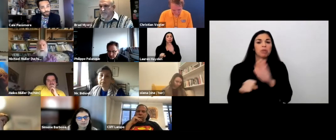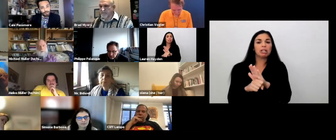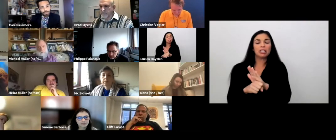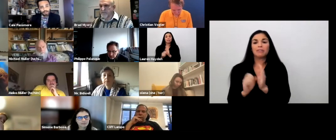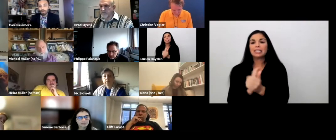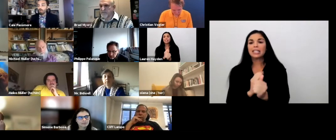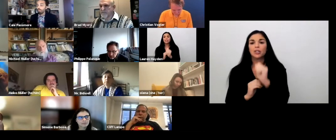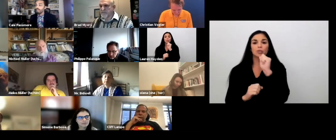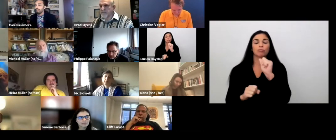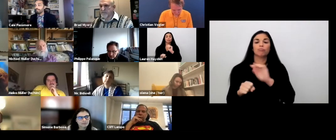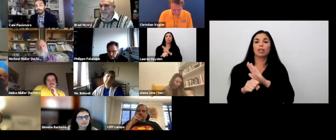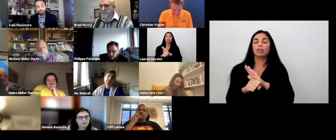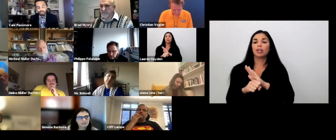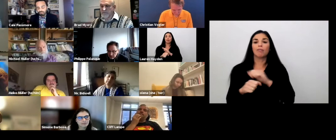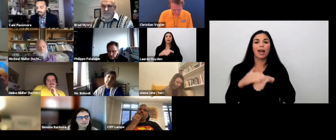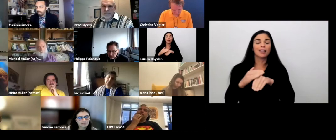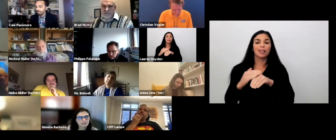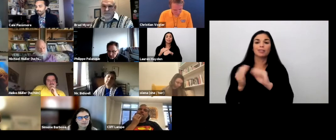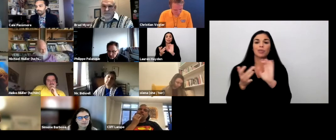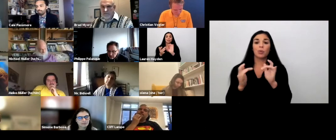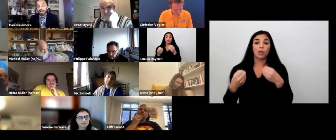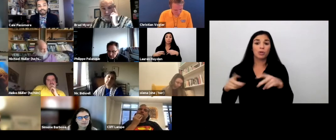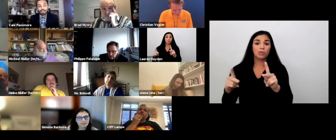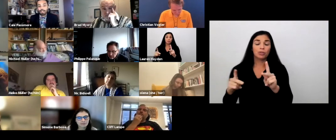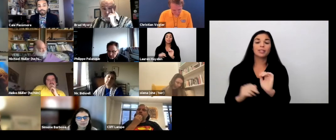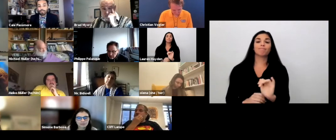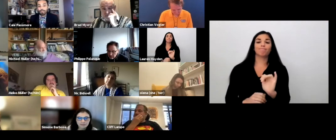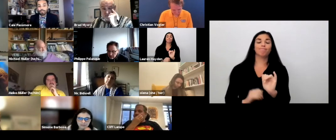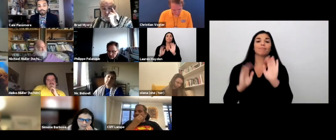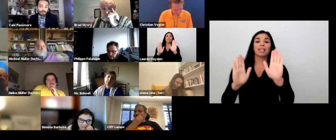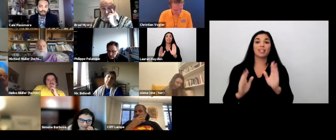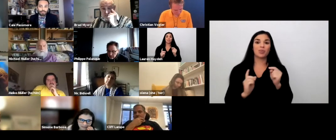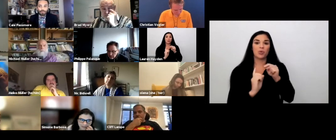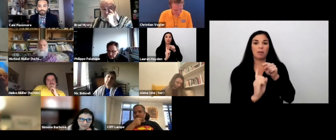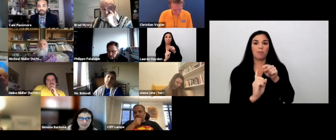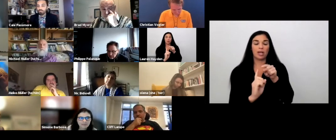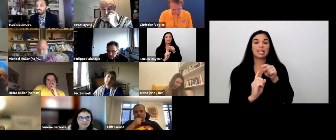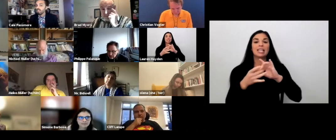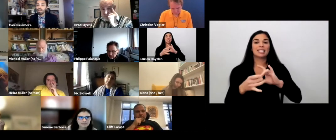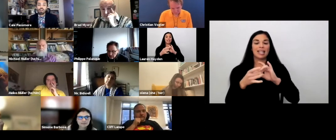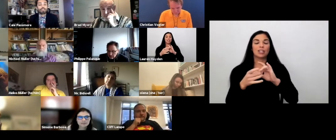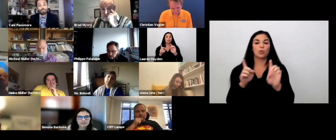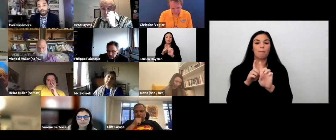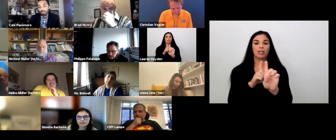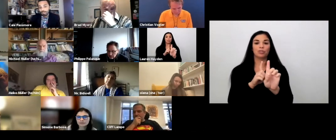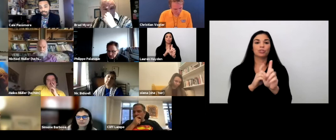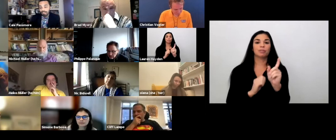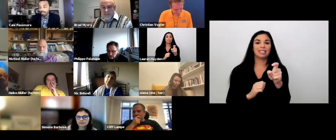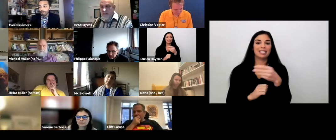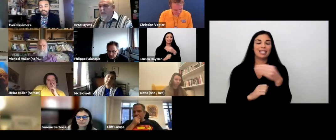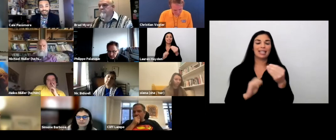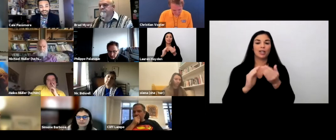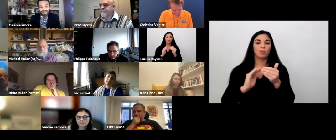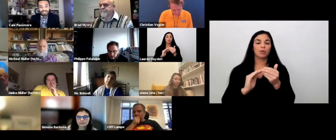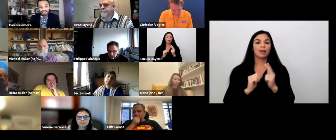networking opportunities, which I think is a great point and ties us back into the need for mentorship and sort of like community building